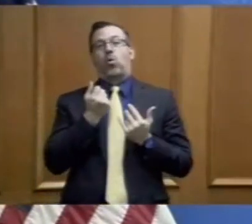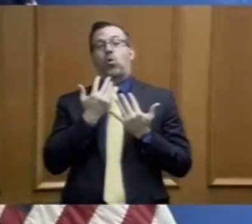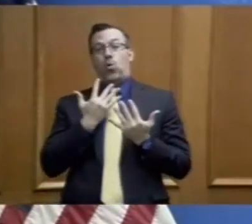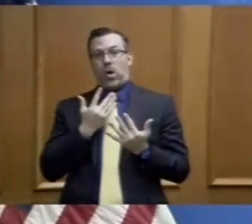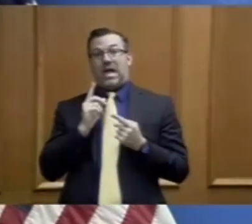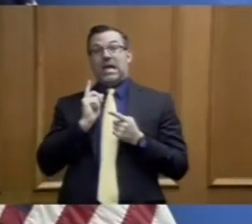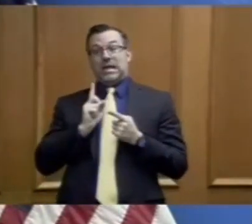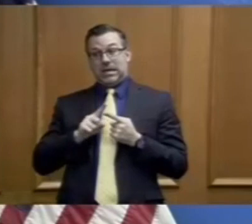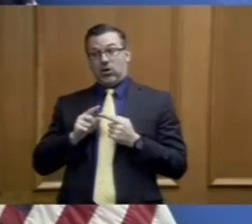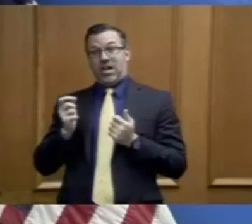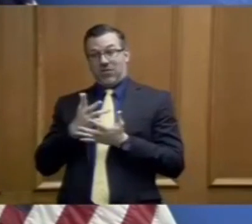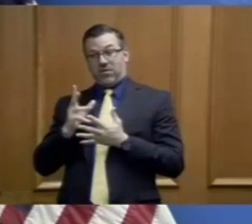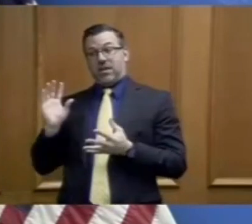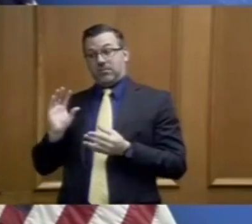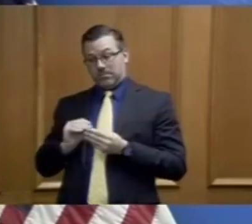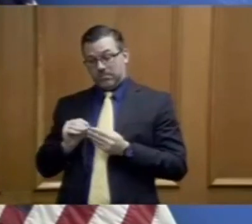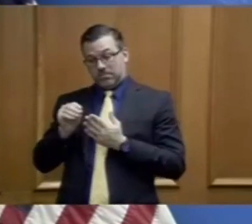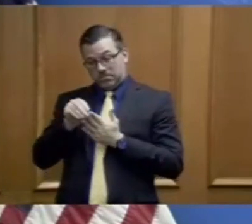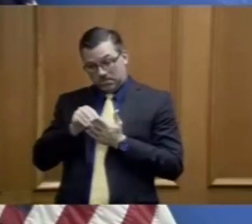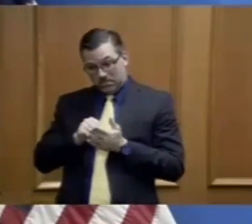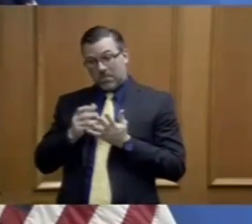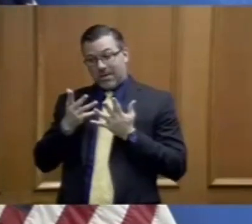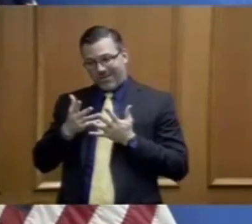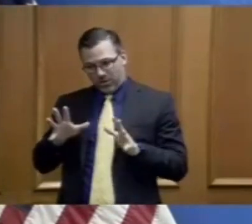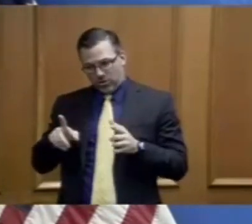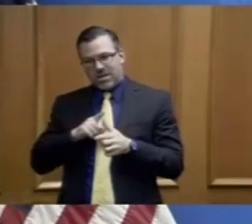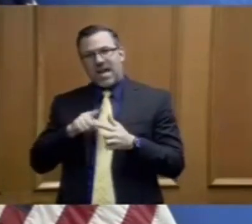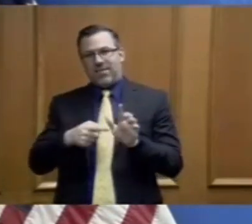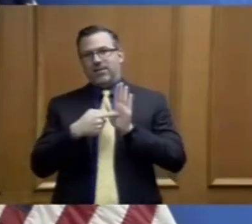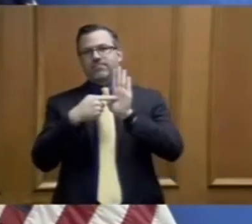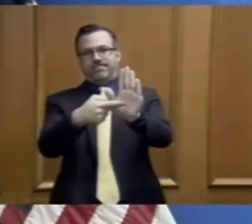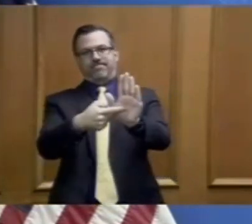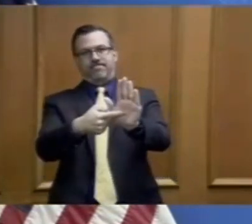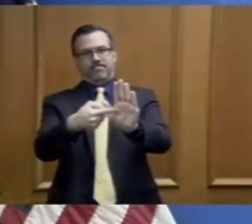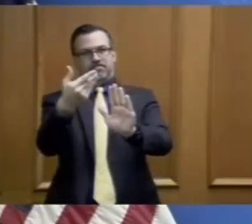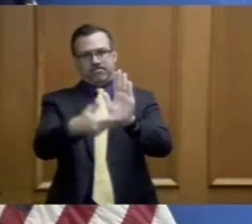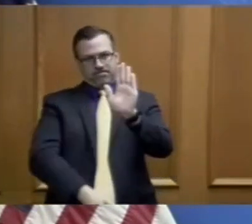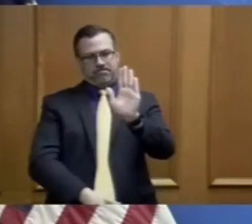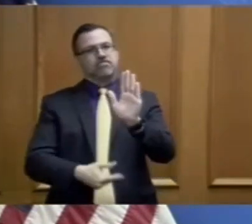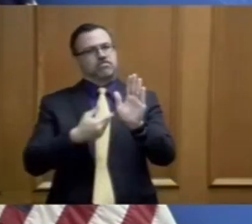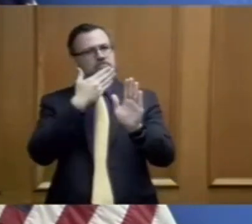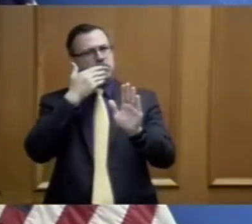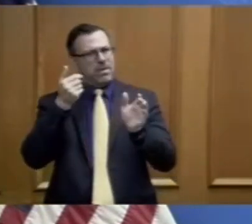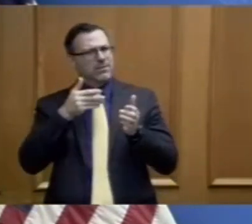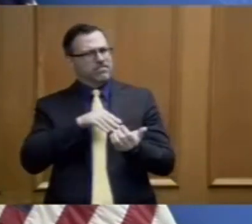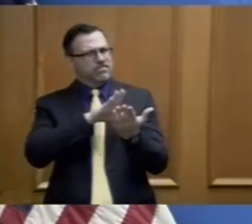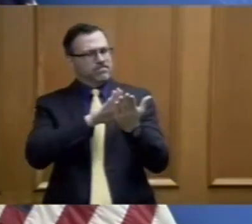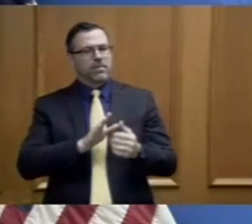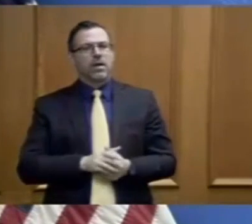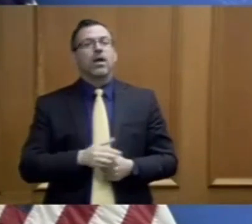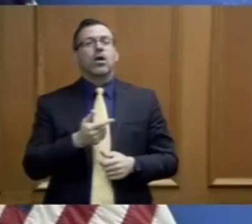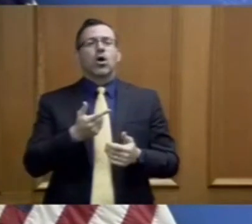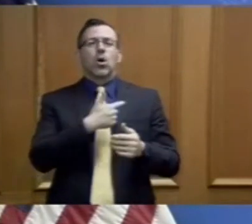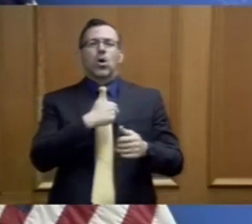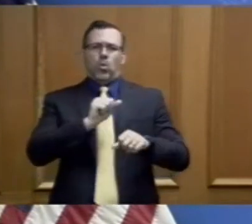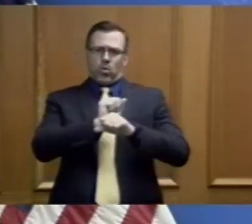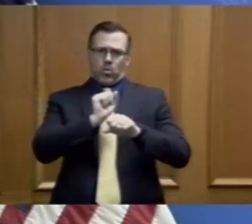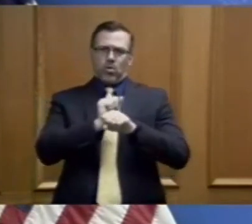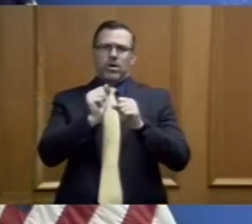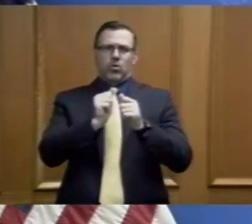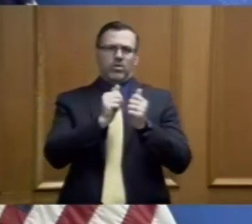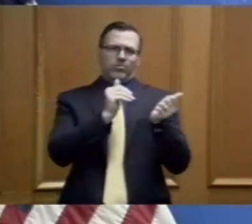to procedures and surgeries. And so we're working with the healthcare community right now to develop